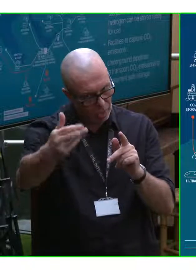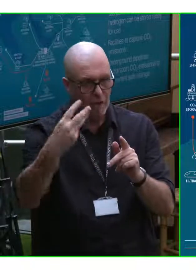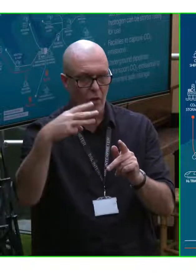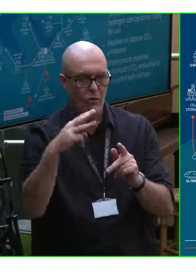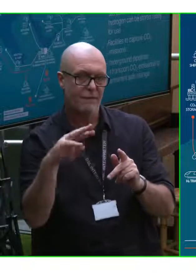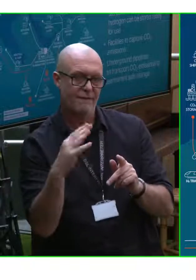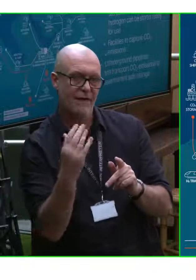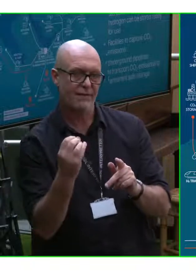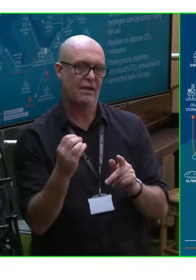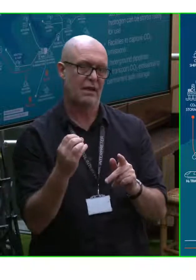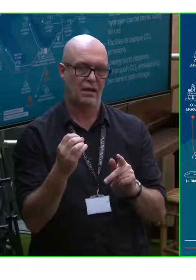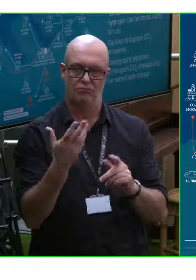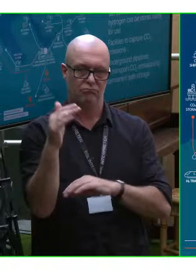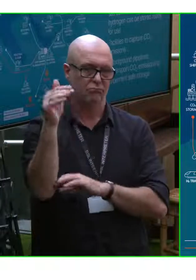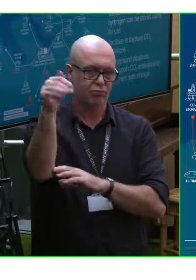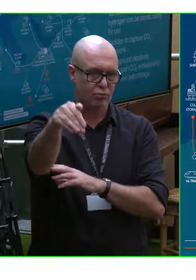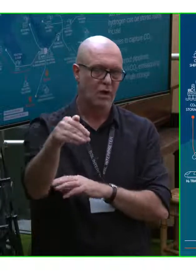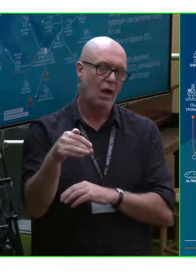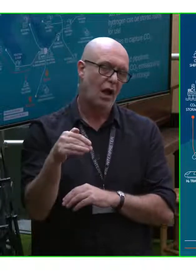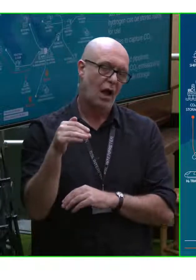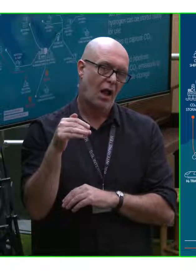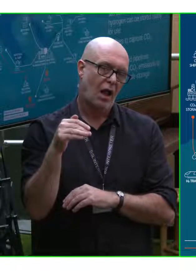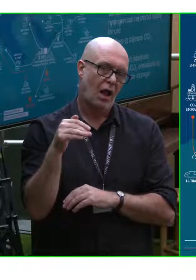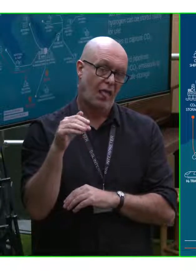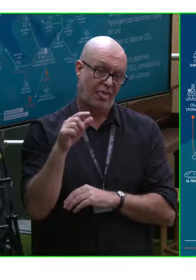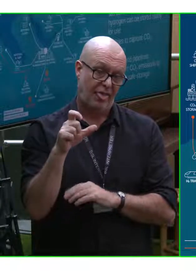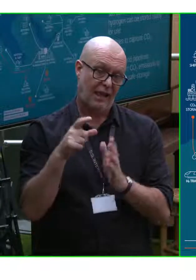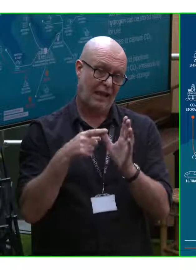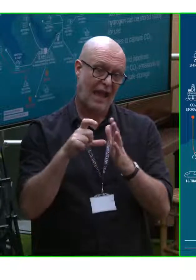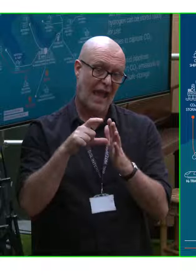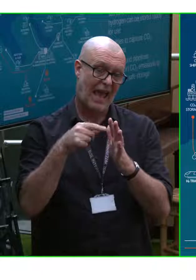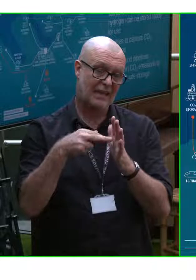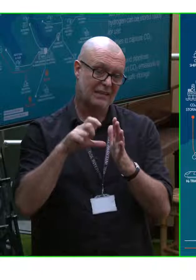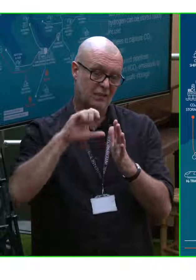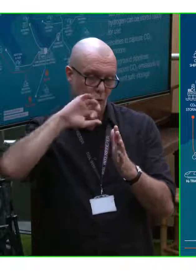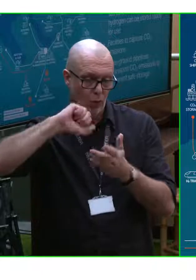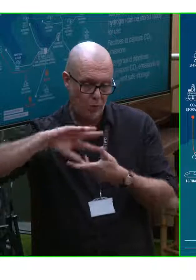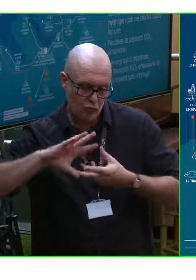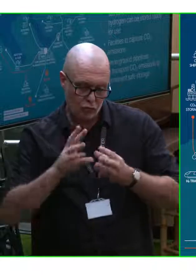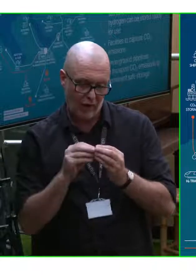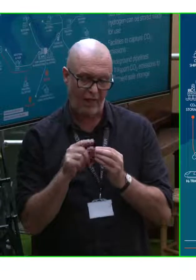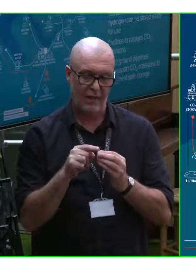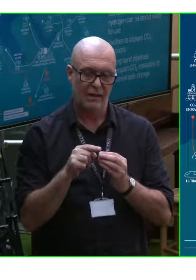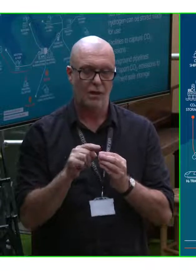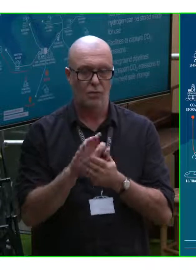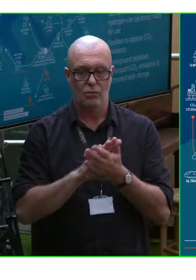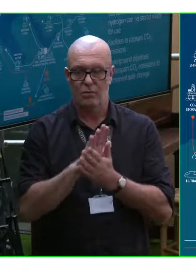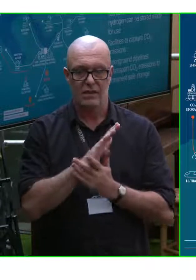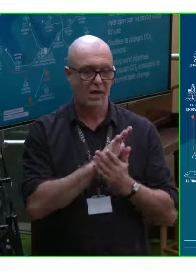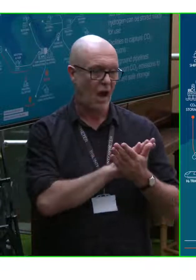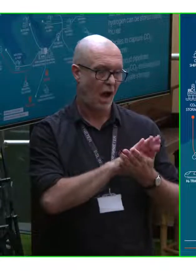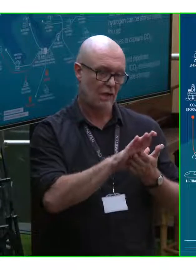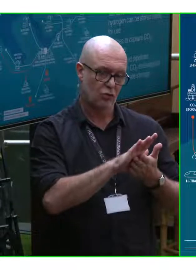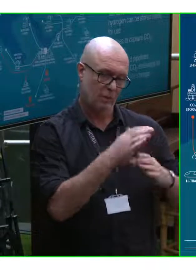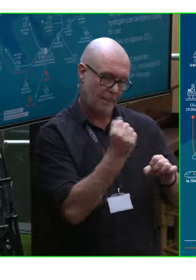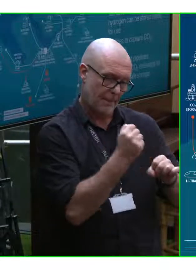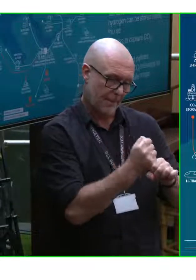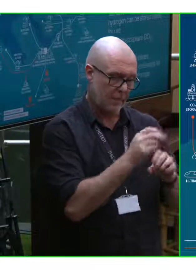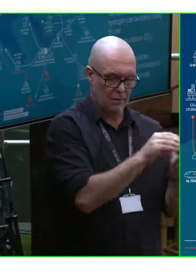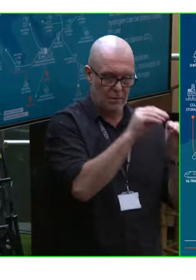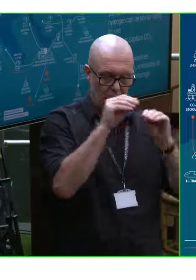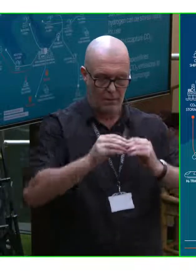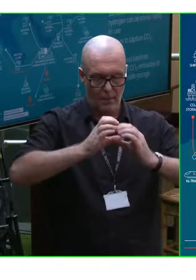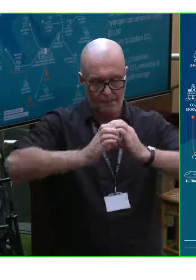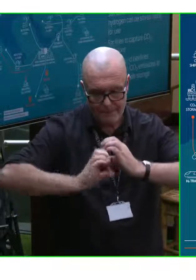will be provided by Cadent. Helen was talking about that earlier, which then gets the hydrogen from the producer to the